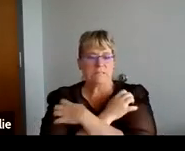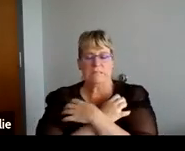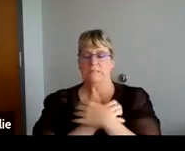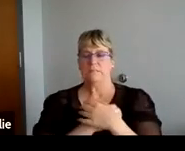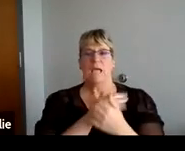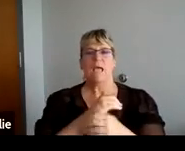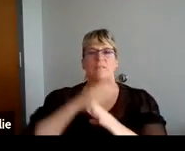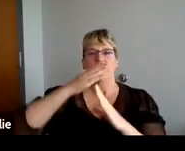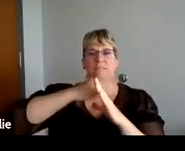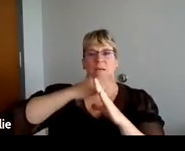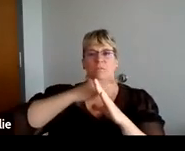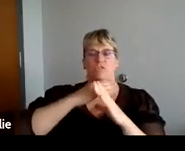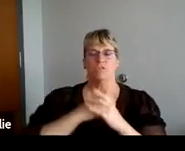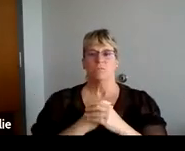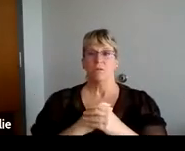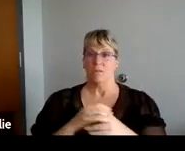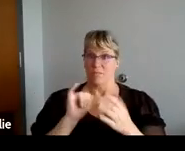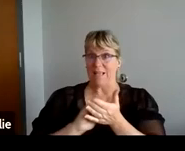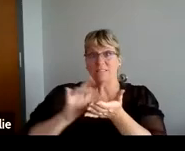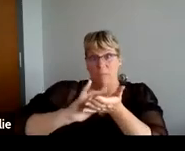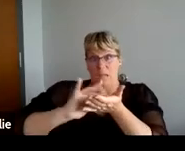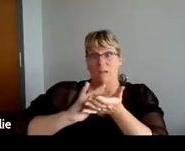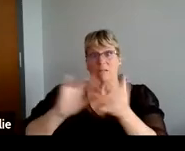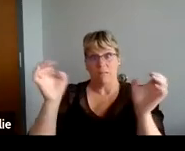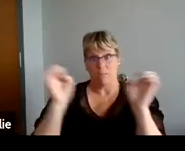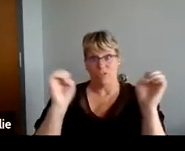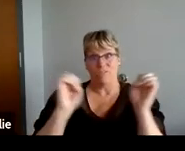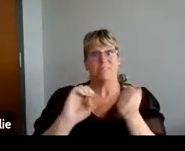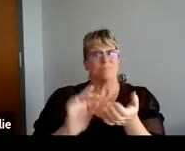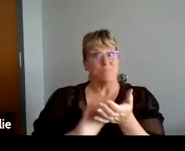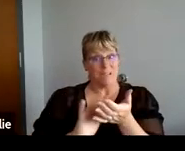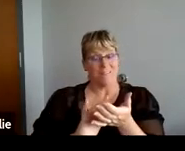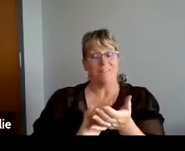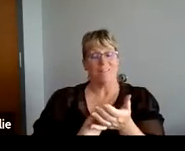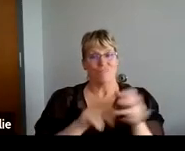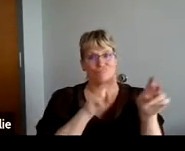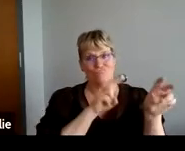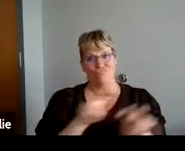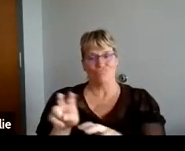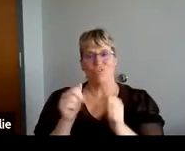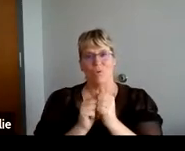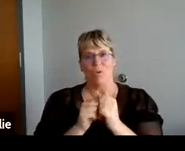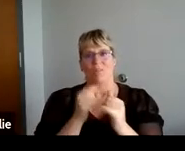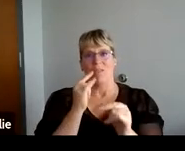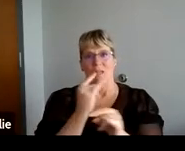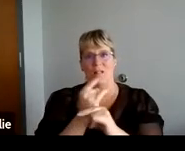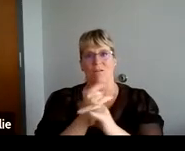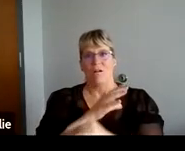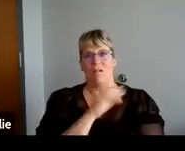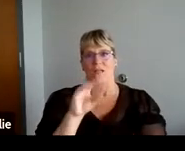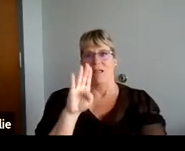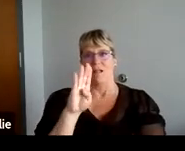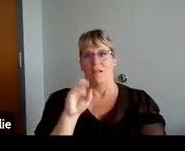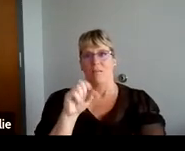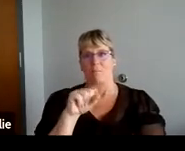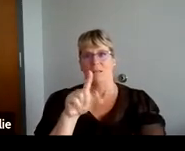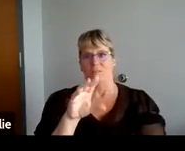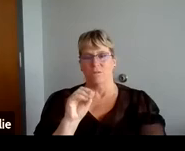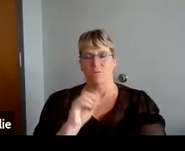temperature. And these are medical emergencies when it occurs with alcohol and benzodiazepines. When we